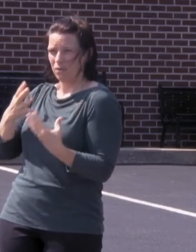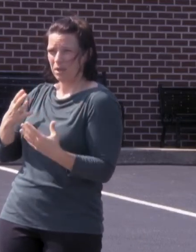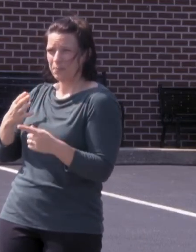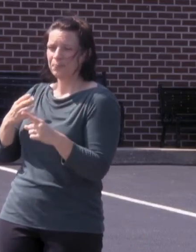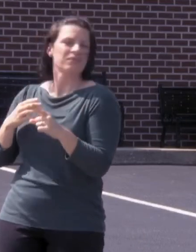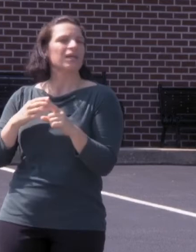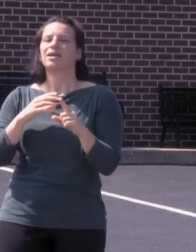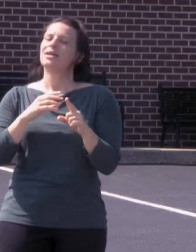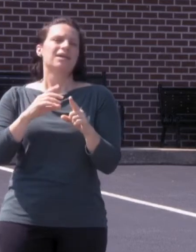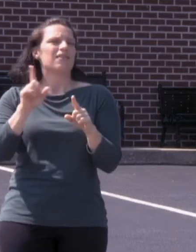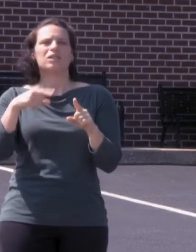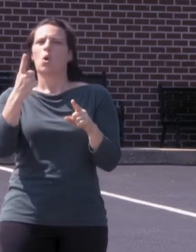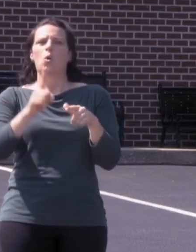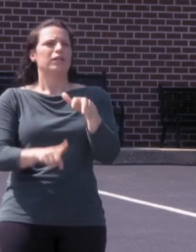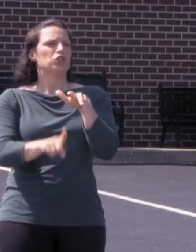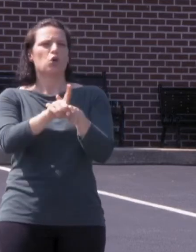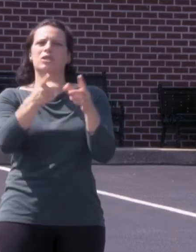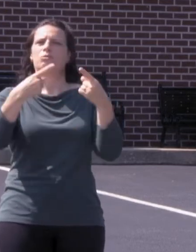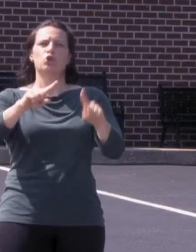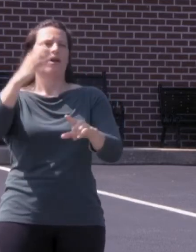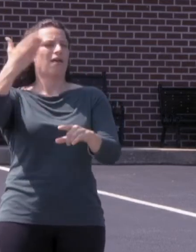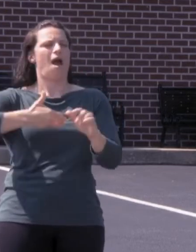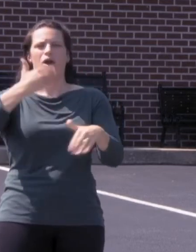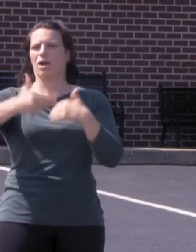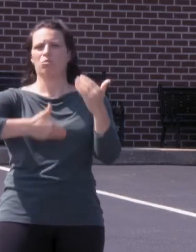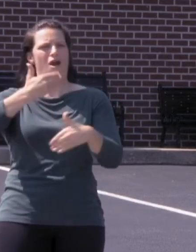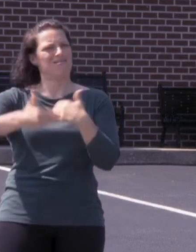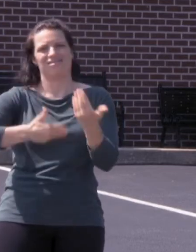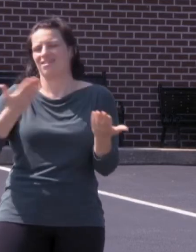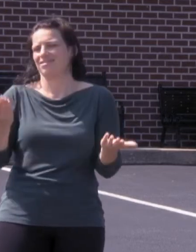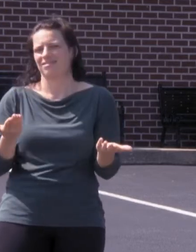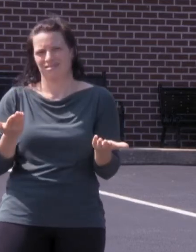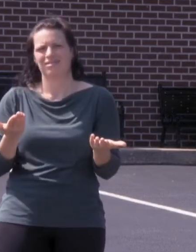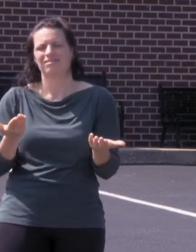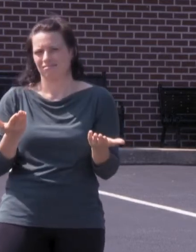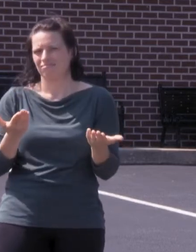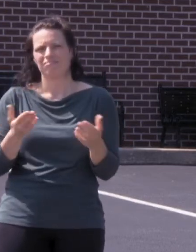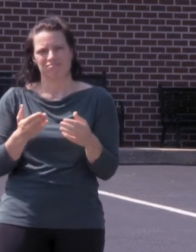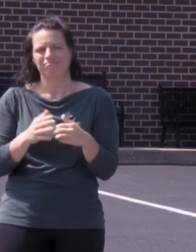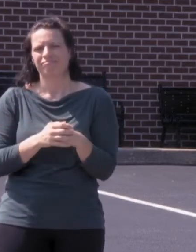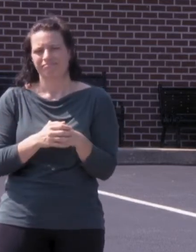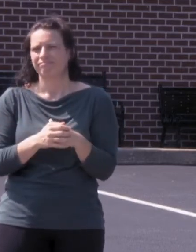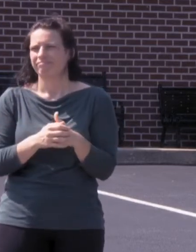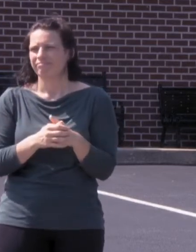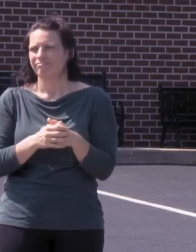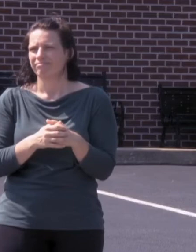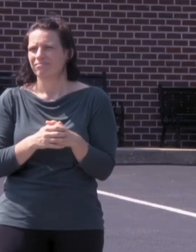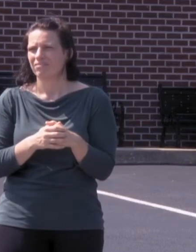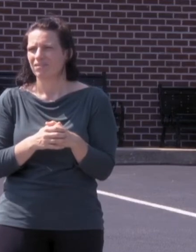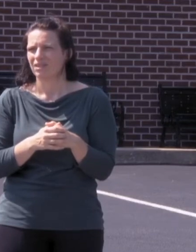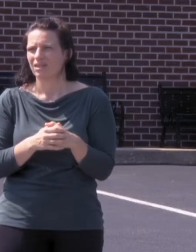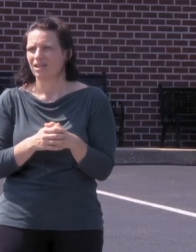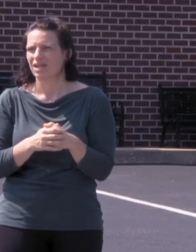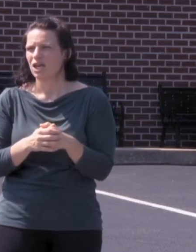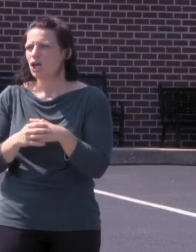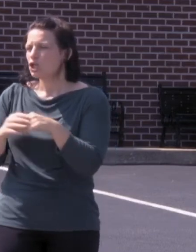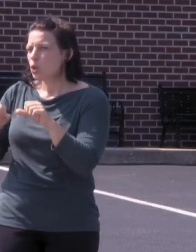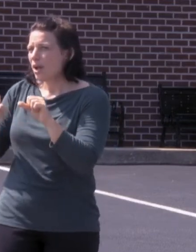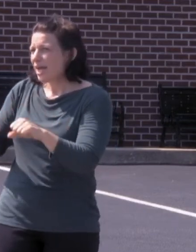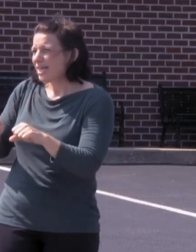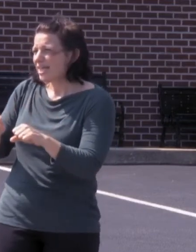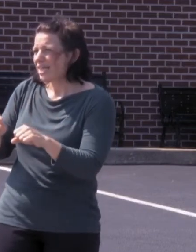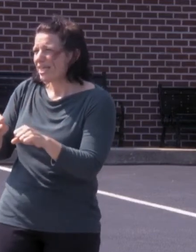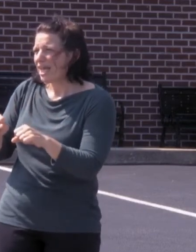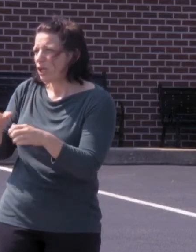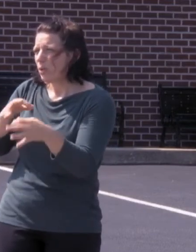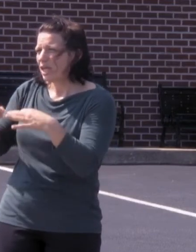This only really shows up during the hiring process. That's right. So it's prospective. So can you speak to why that? Why did you